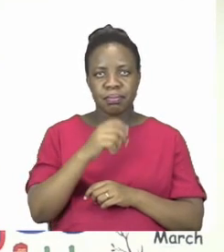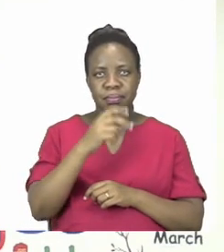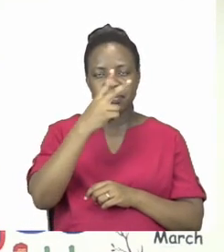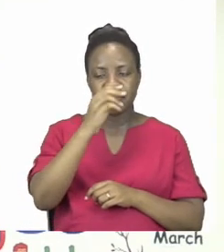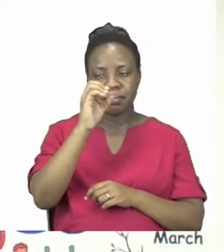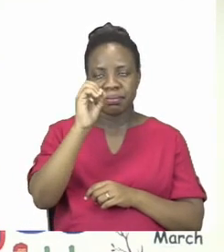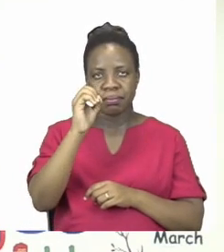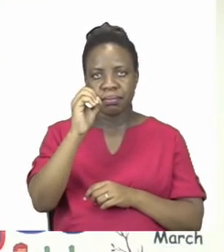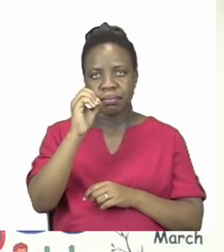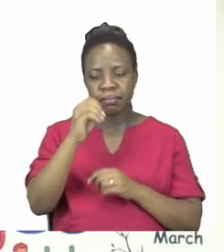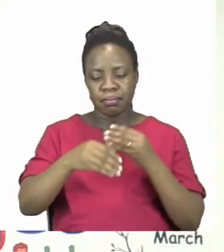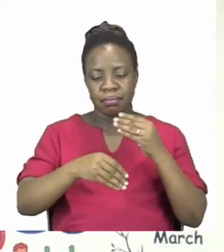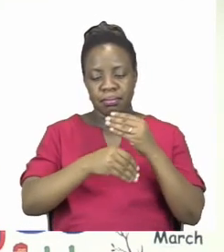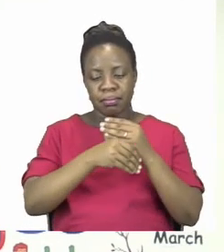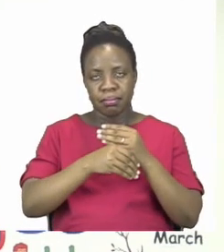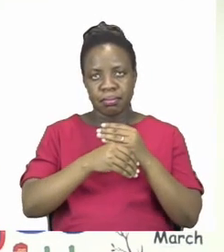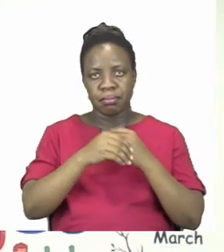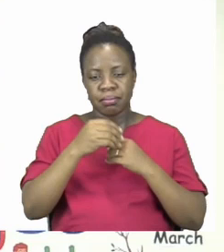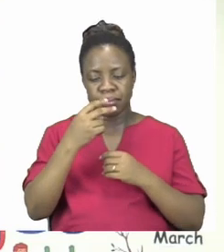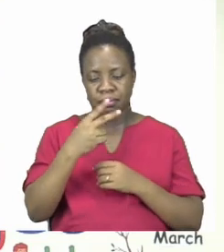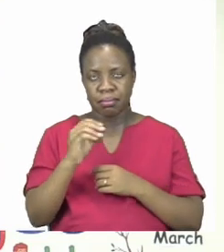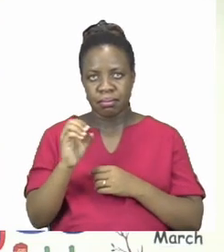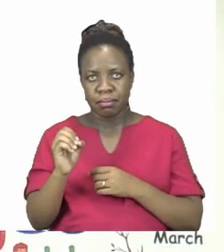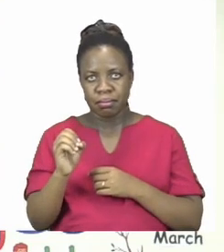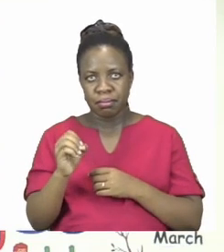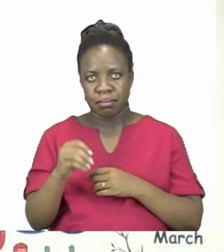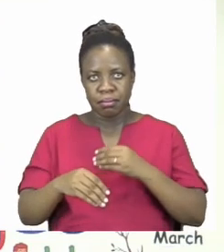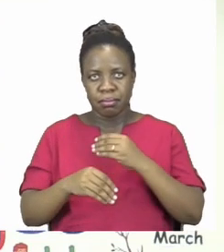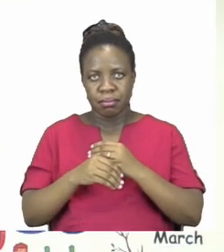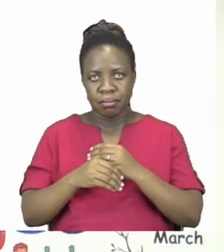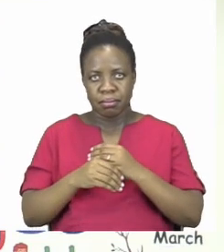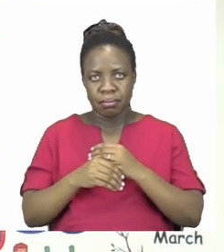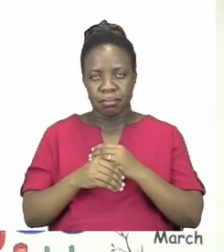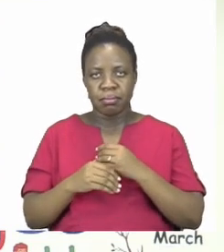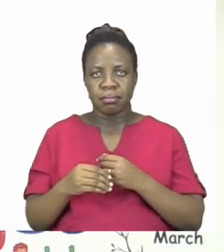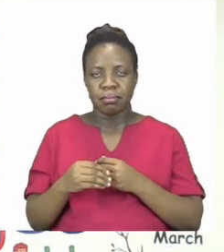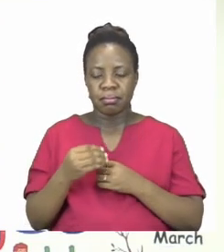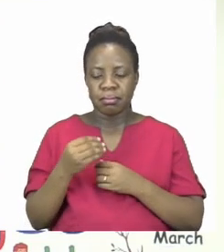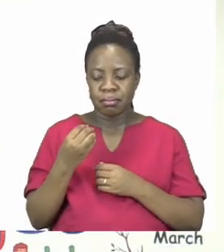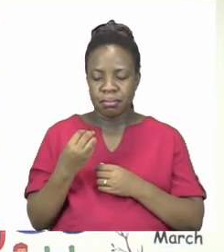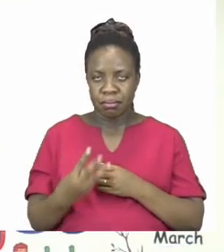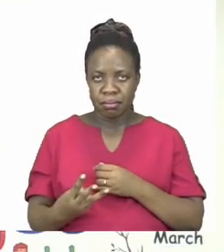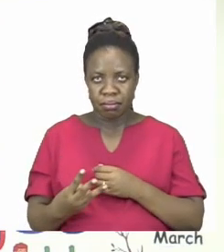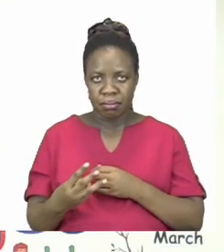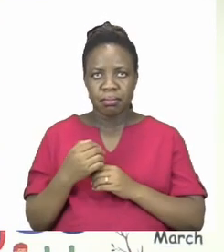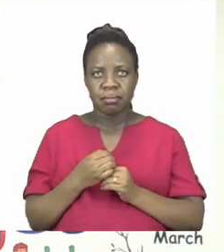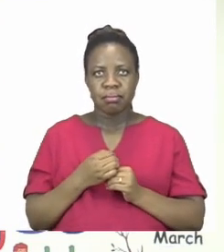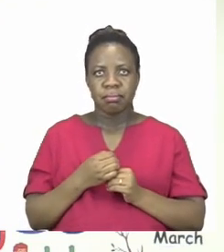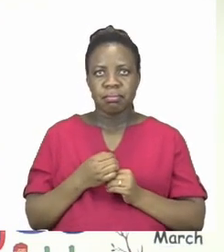20 plus 20 plus 3. And now we can